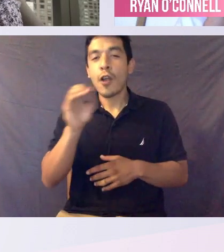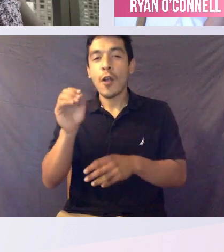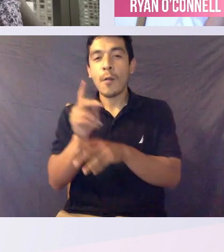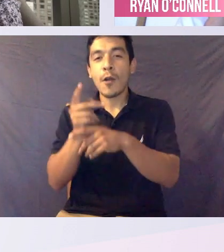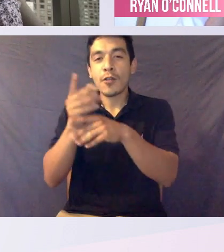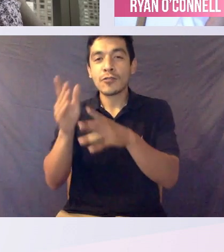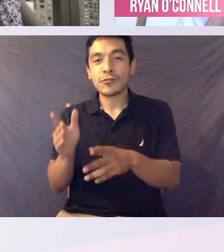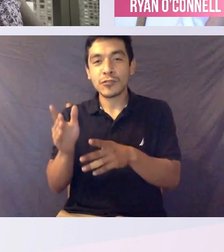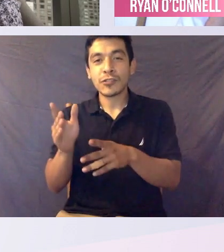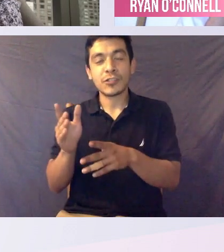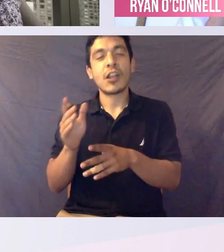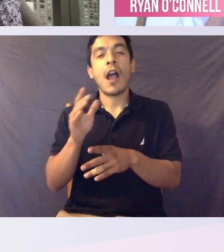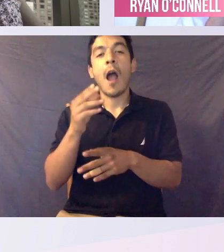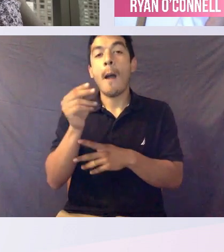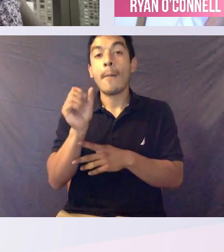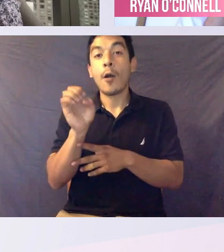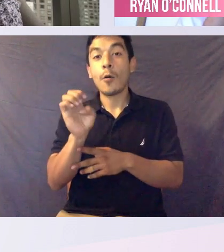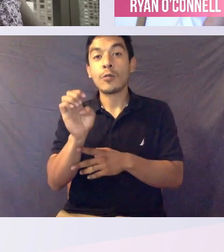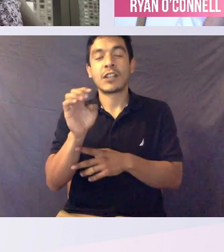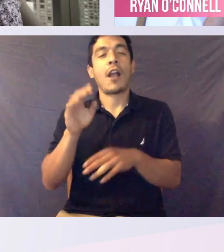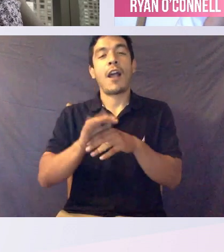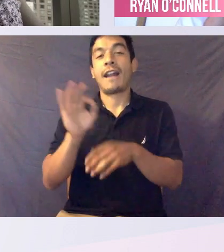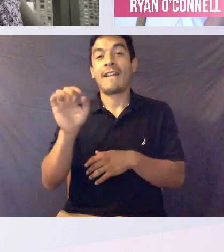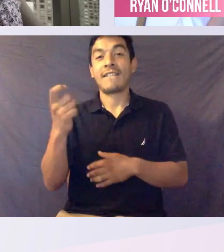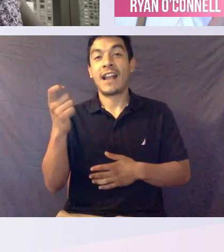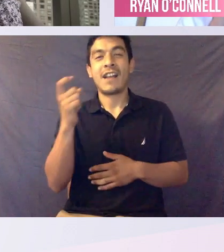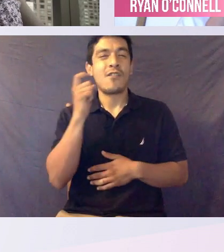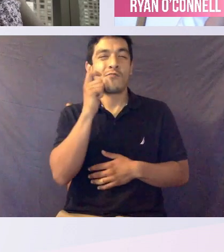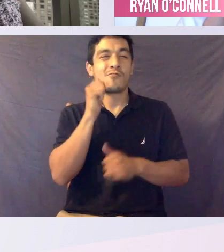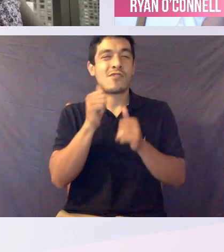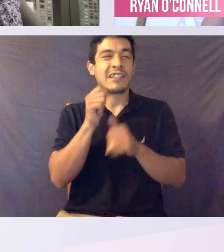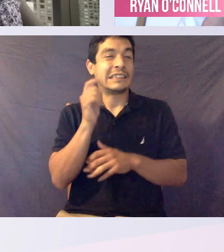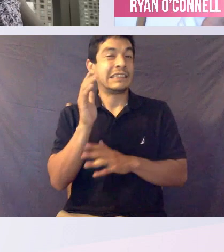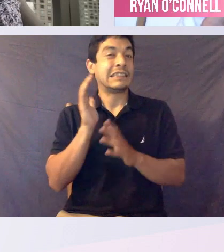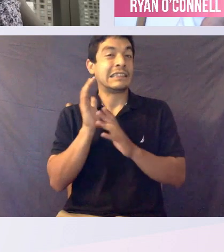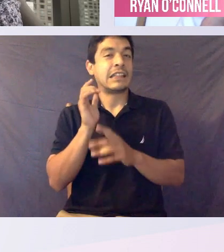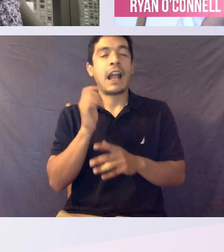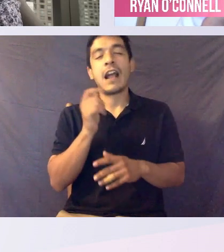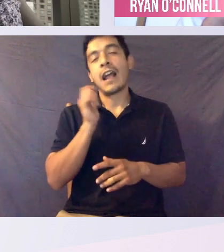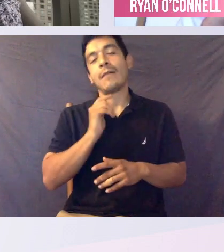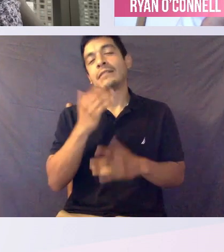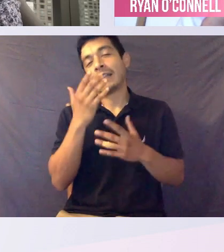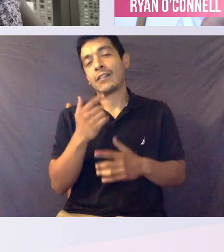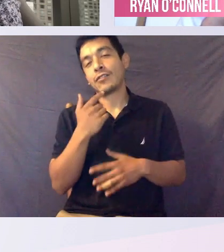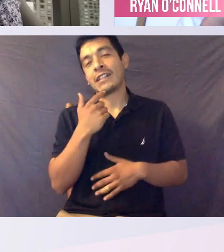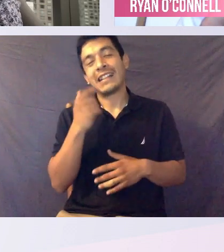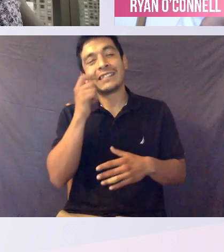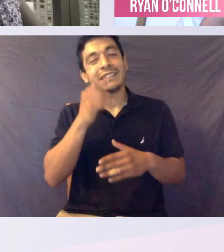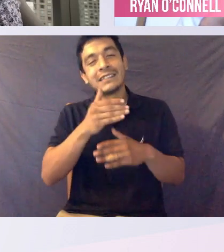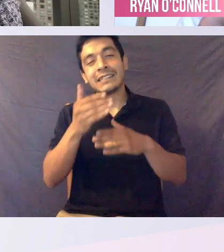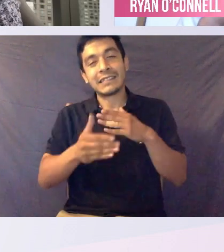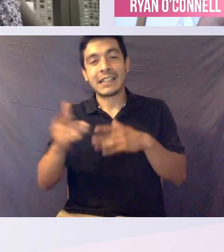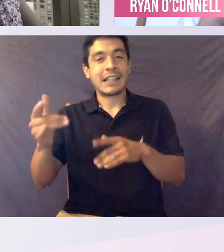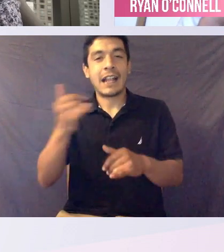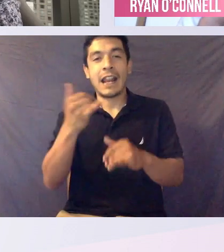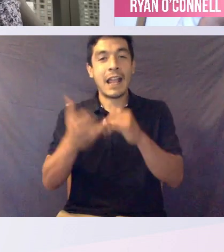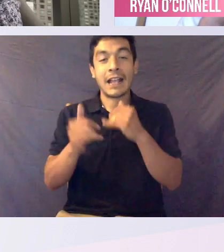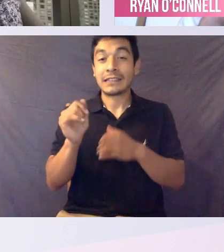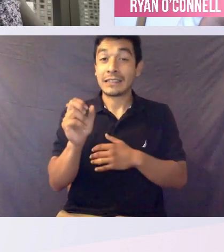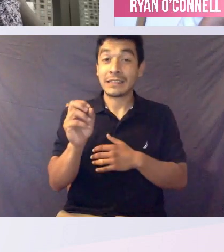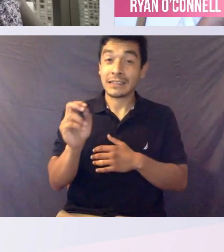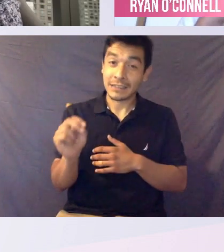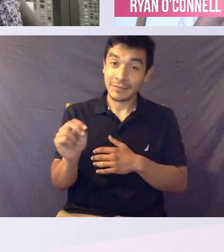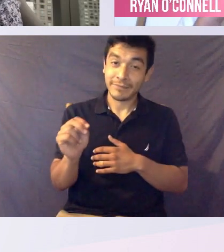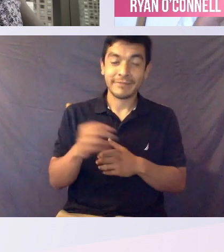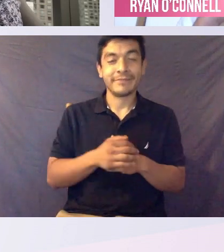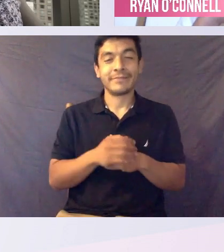history-making series Pose on FX, which recently, I'm sad to say, completed shooting its final season. Stephen